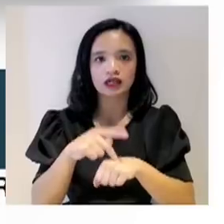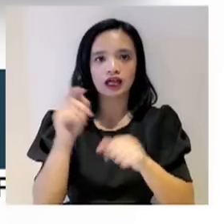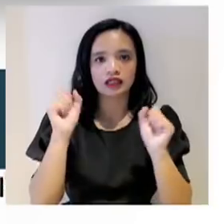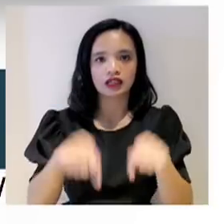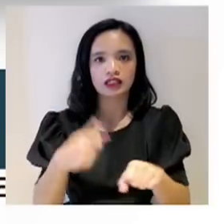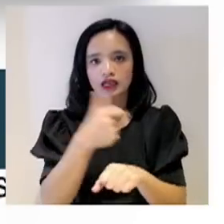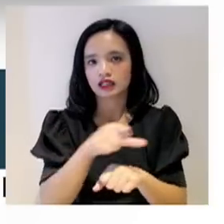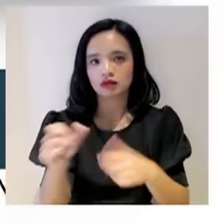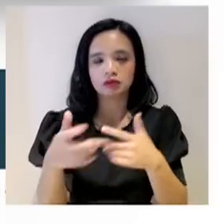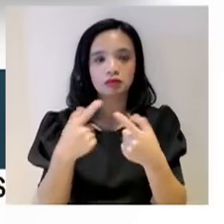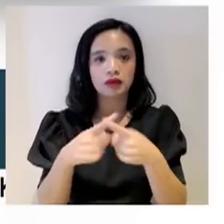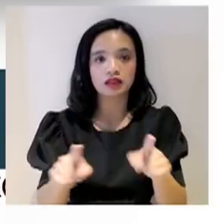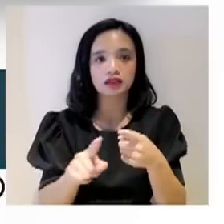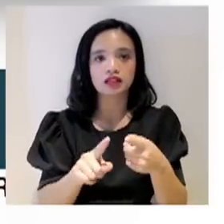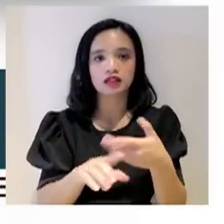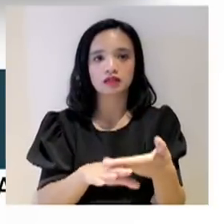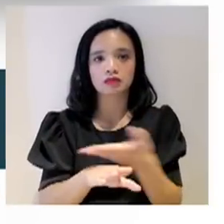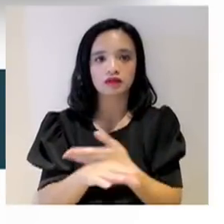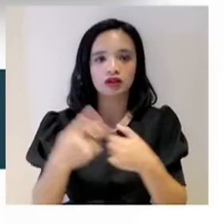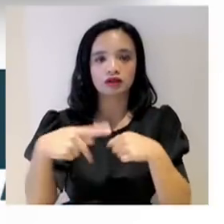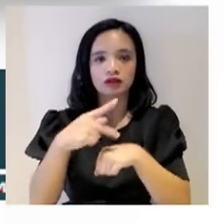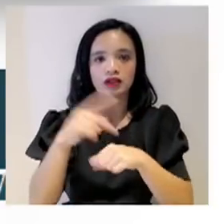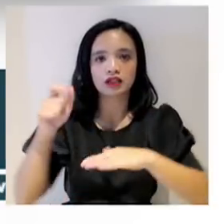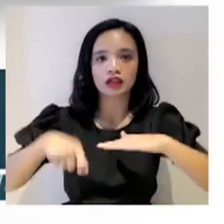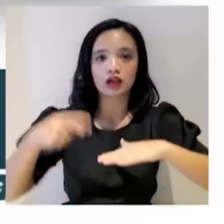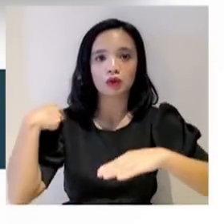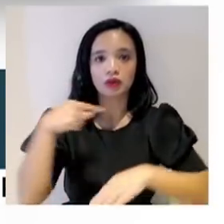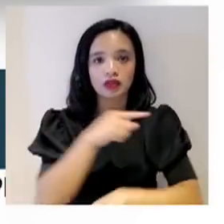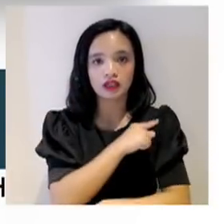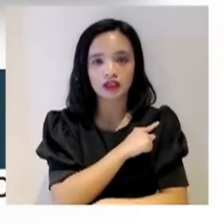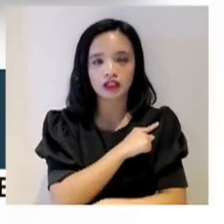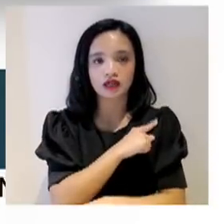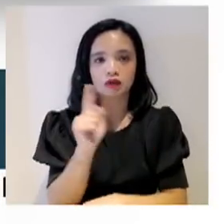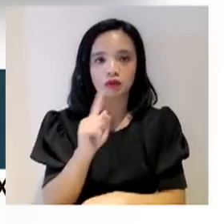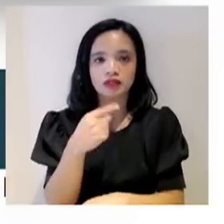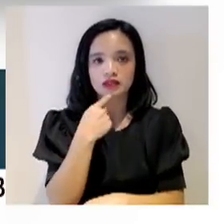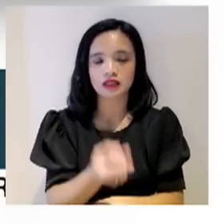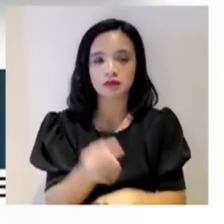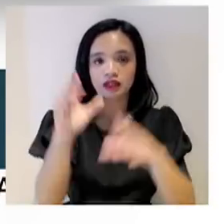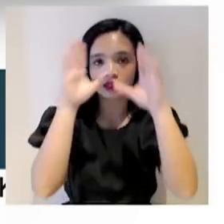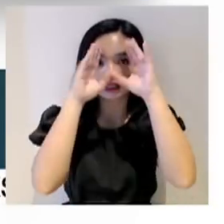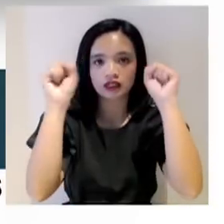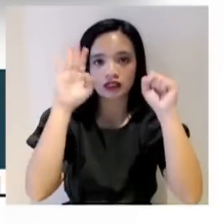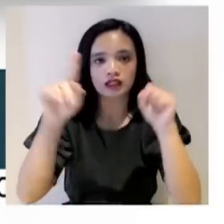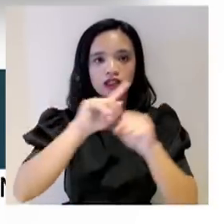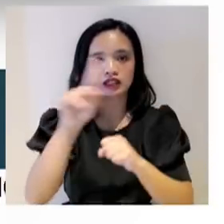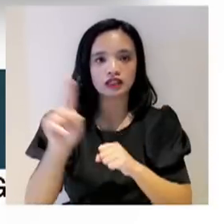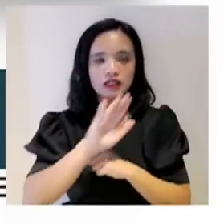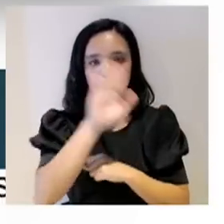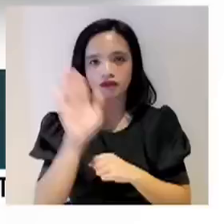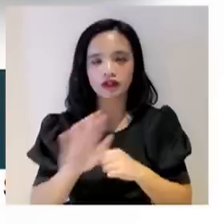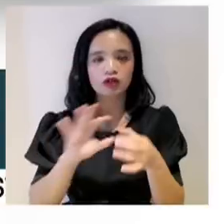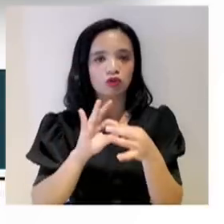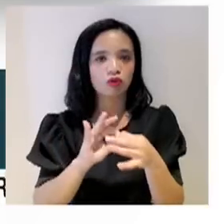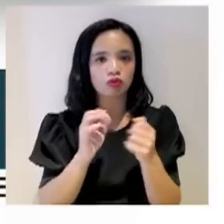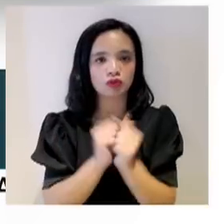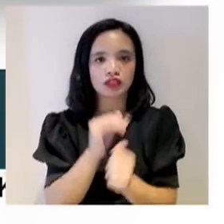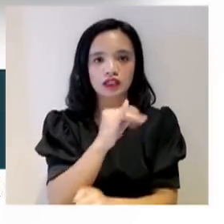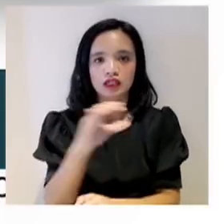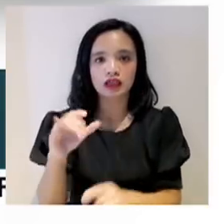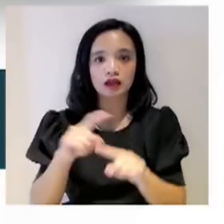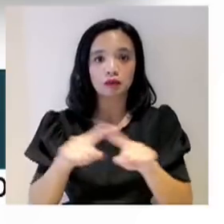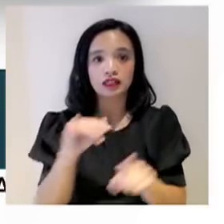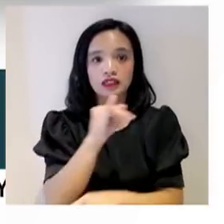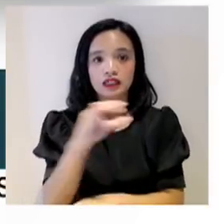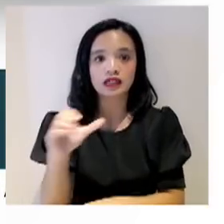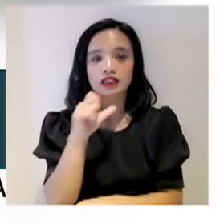but before Philippine courts. We are counting on the statement of PBBM that he will never cooperate with the court, and unfortunately, the ICC does not have